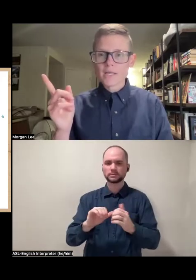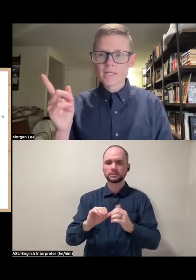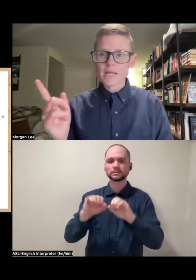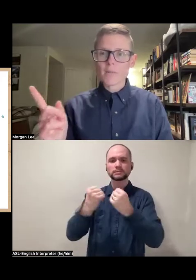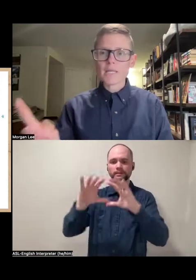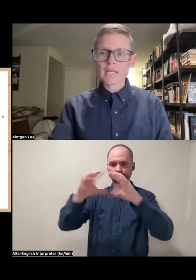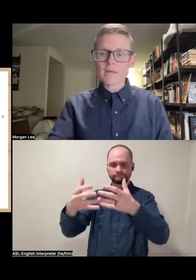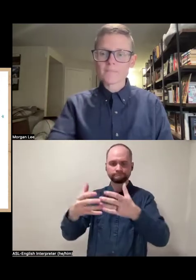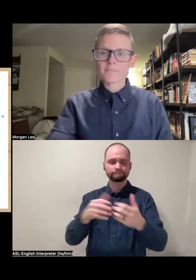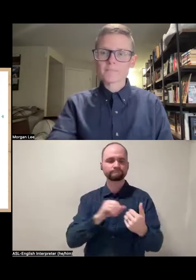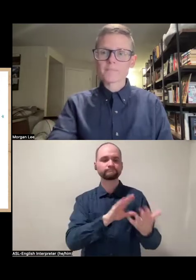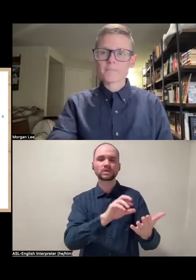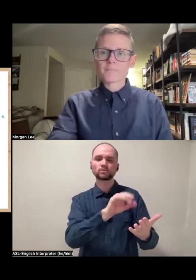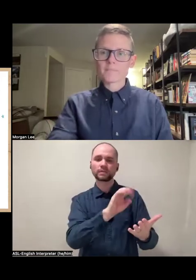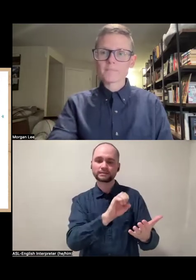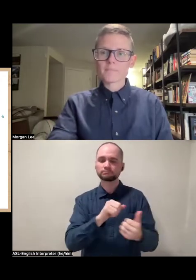treats race and ability.